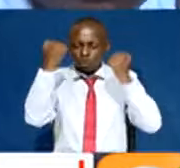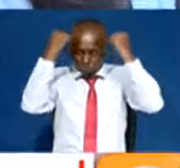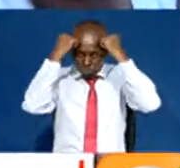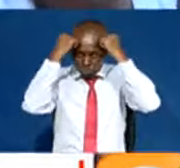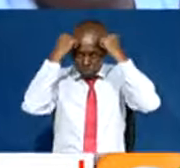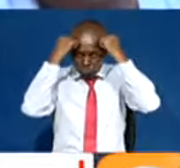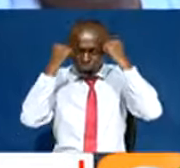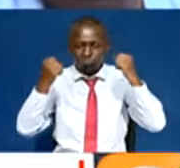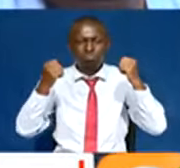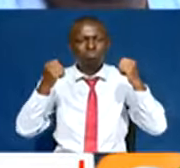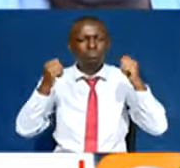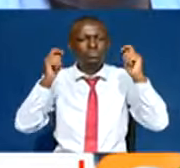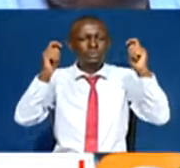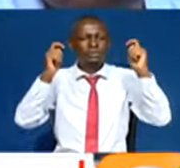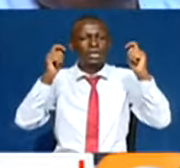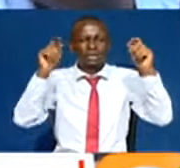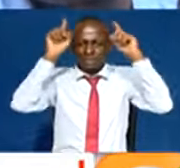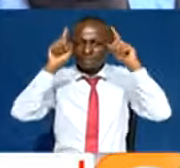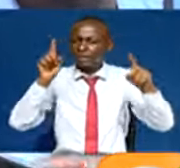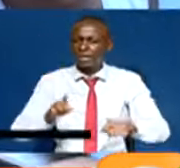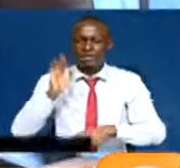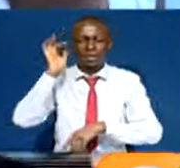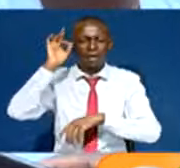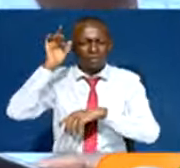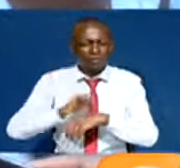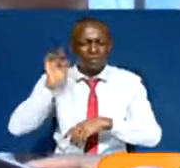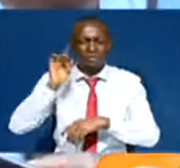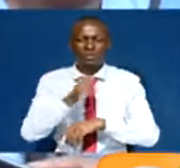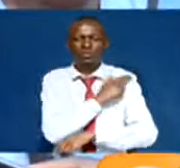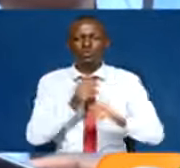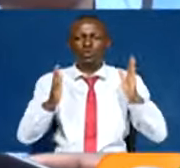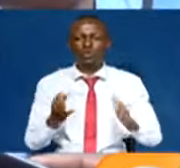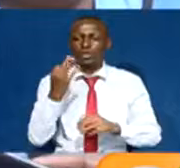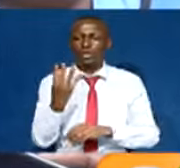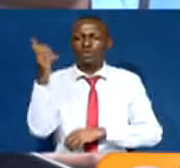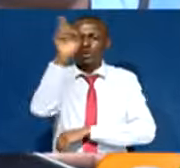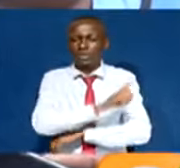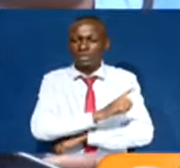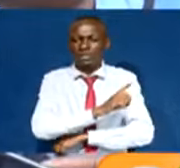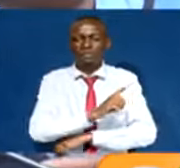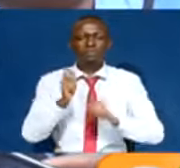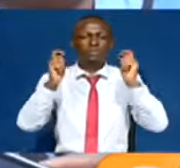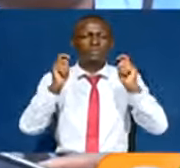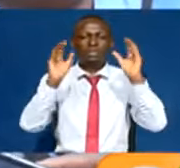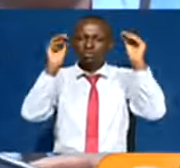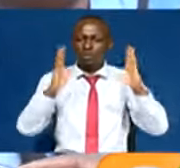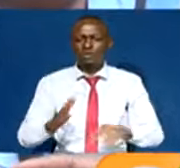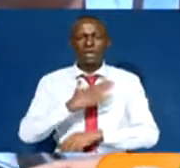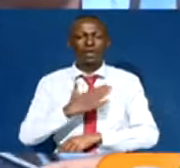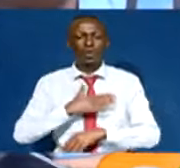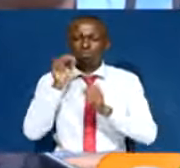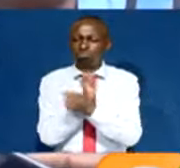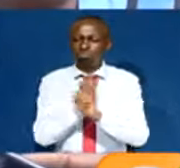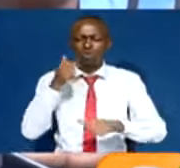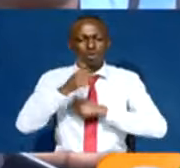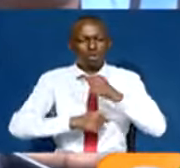afflicted that these doctors here that are now on the streets for 34 consecutive days are our tutors. And so we cannot